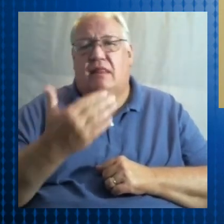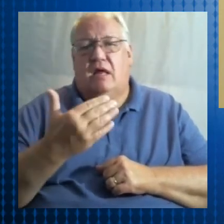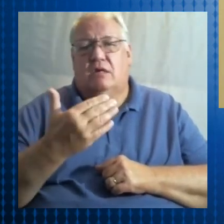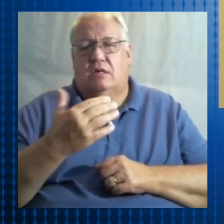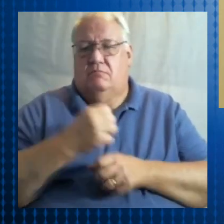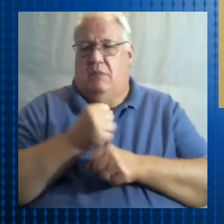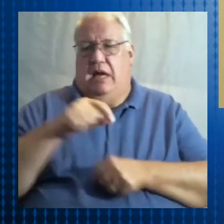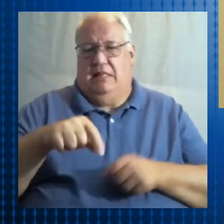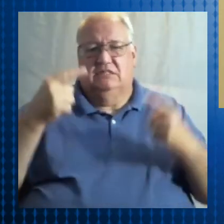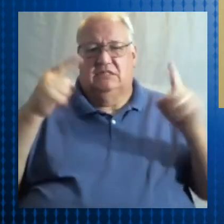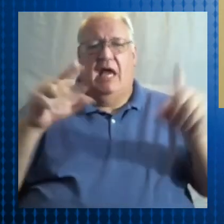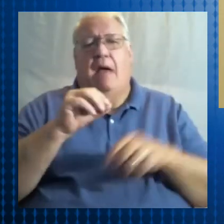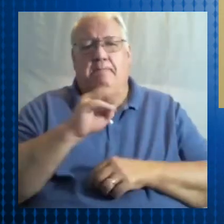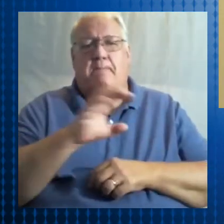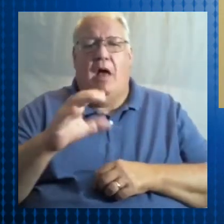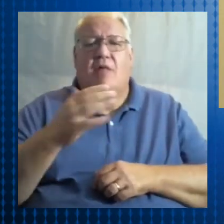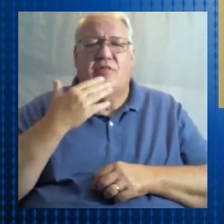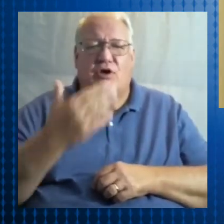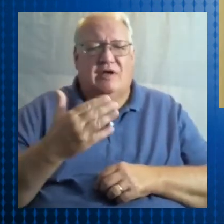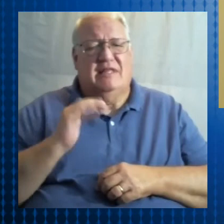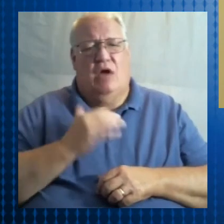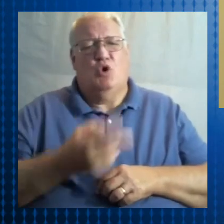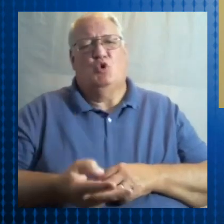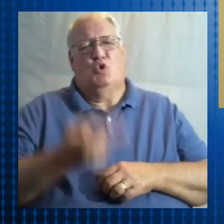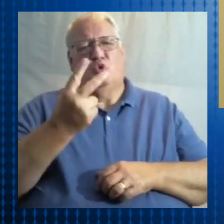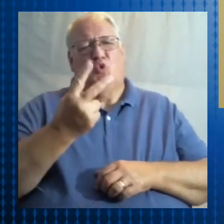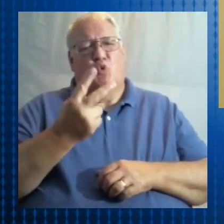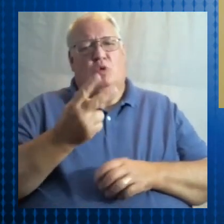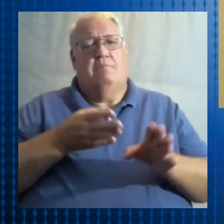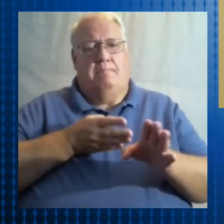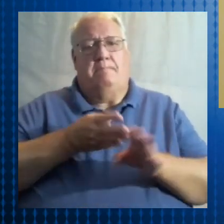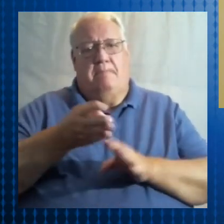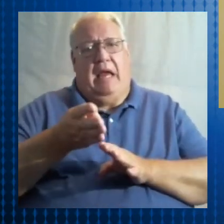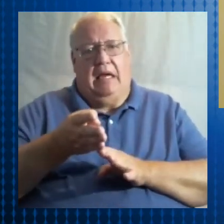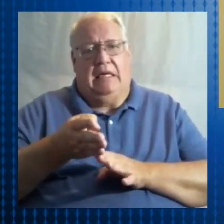possible in Mott Community College. So those are our two principal